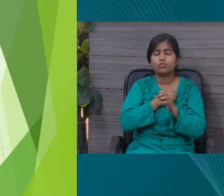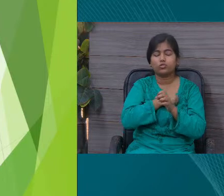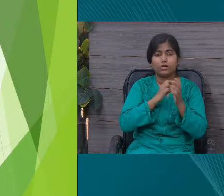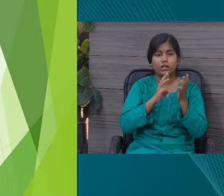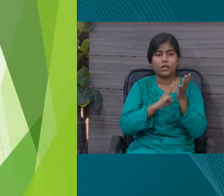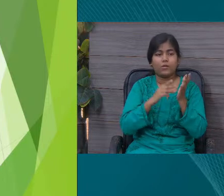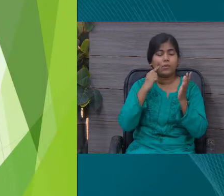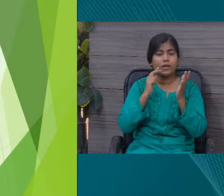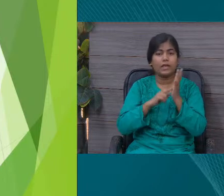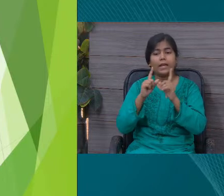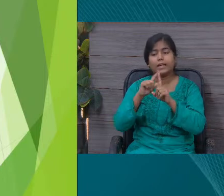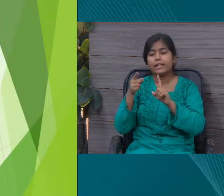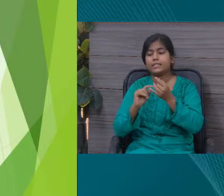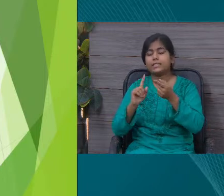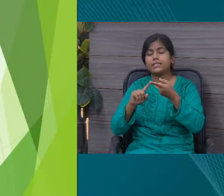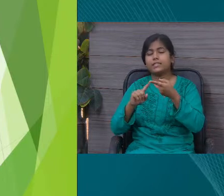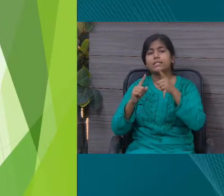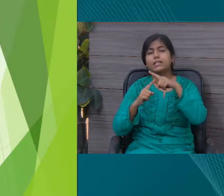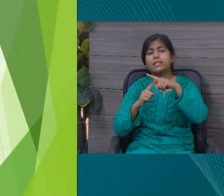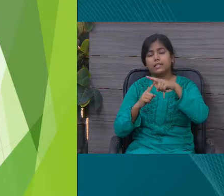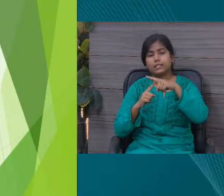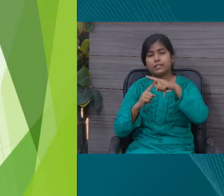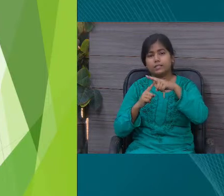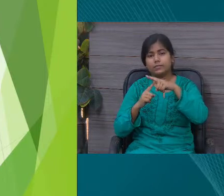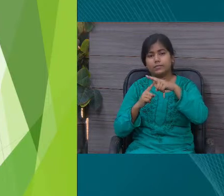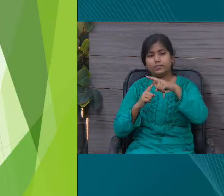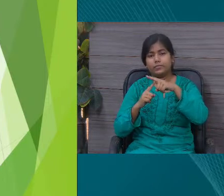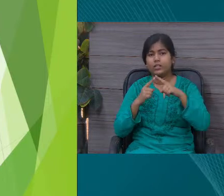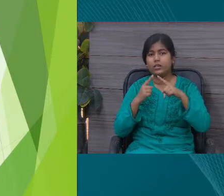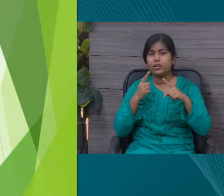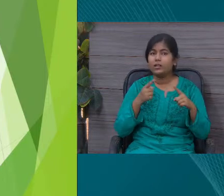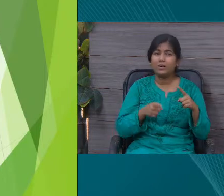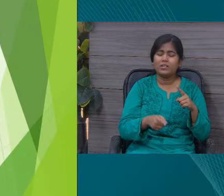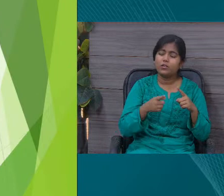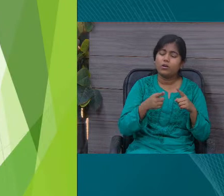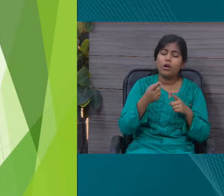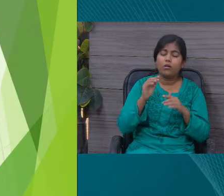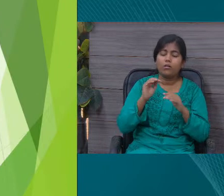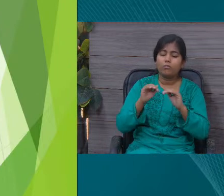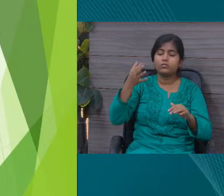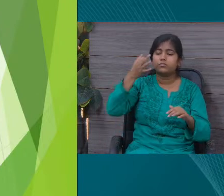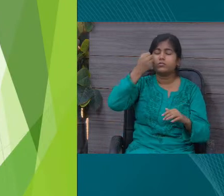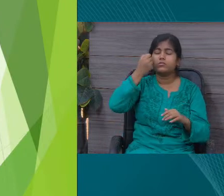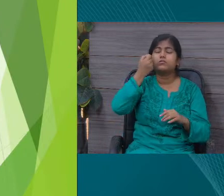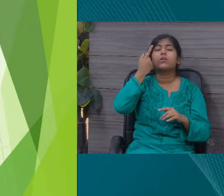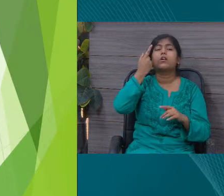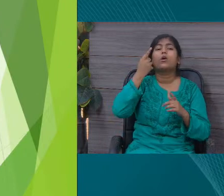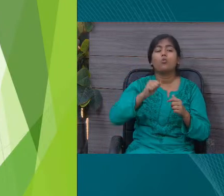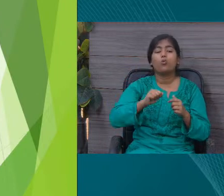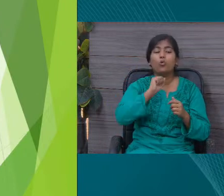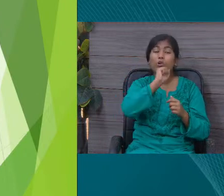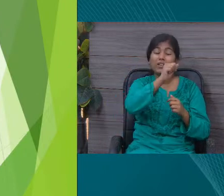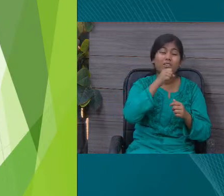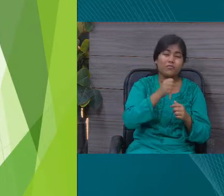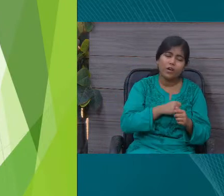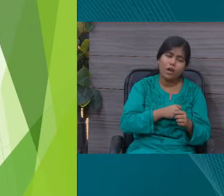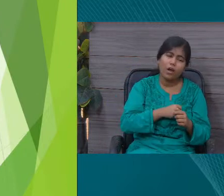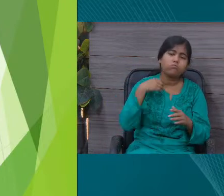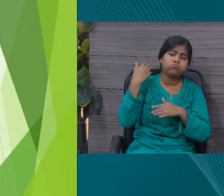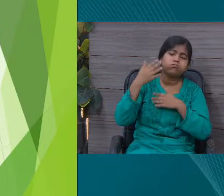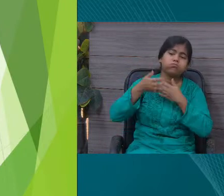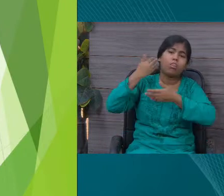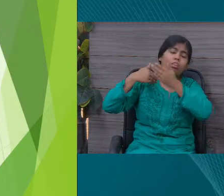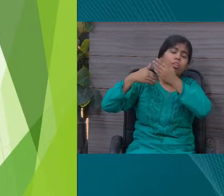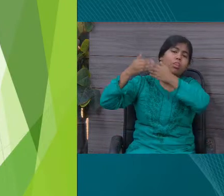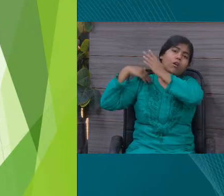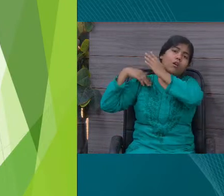because it was mindset only that their forefathers were working, that is why they wanted to work. So the child can add in it